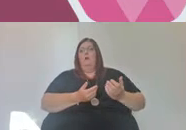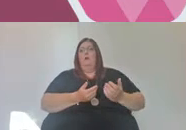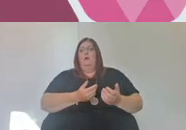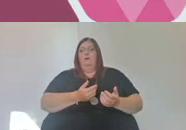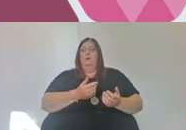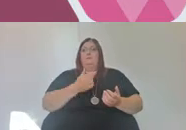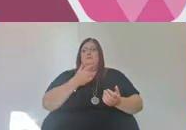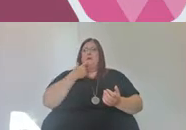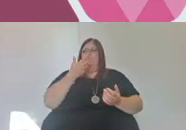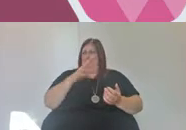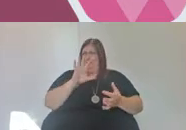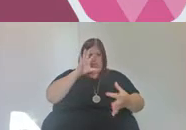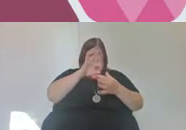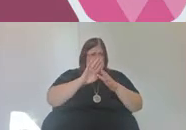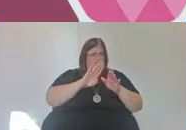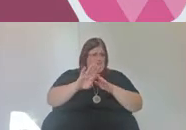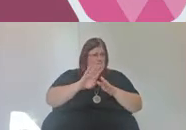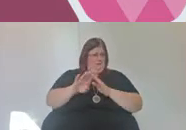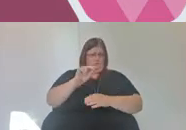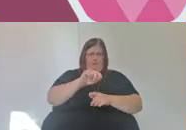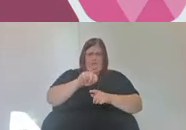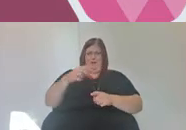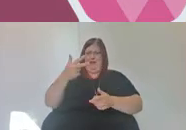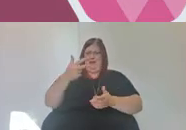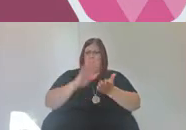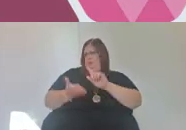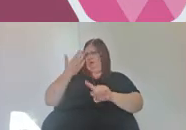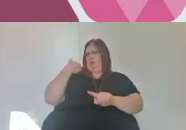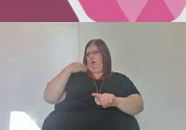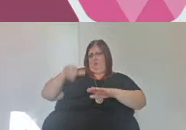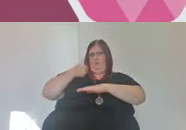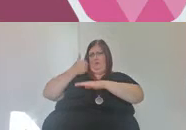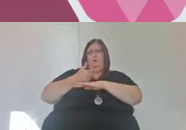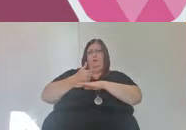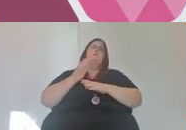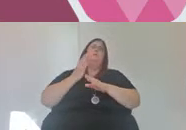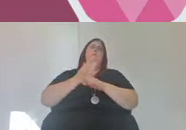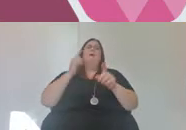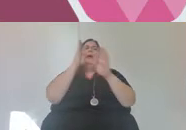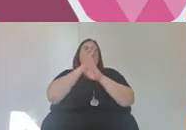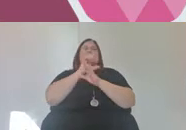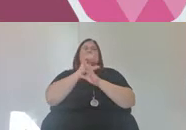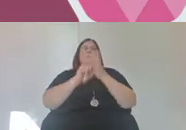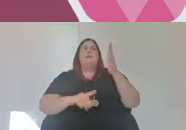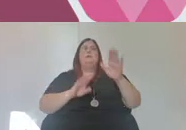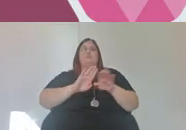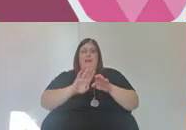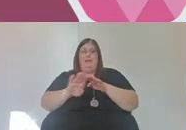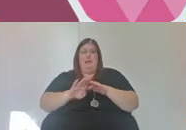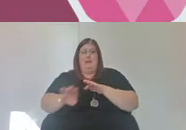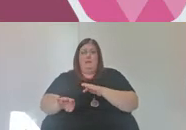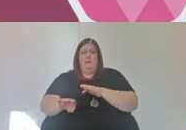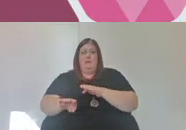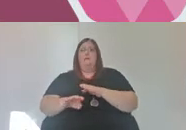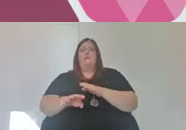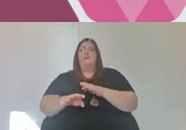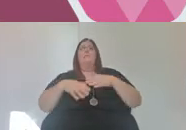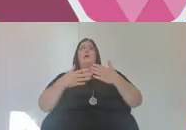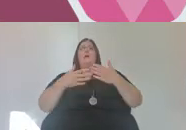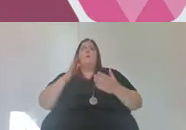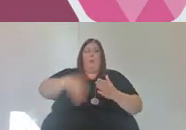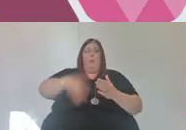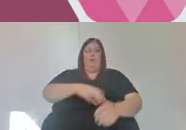about 12-18 months ago, we have introduced a programme of hidden disabilities training, and all staff have now undertaken that